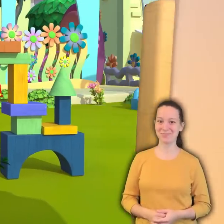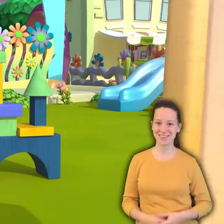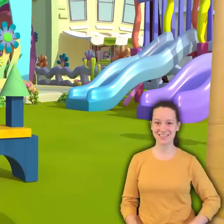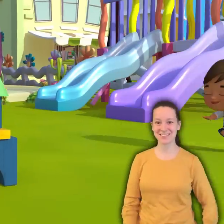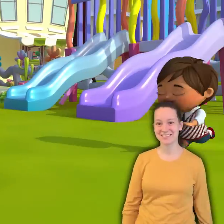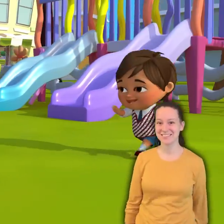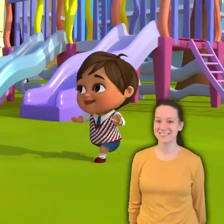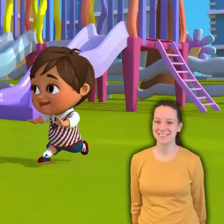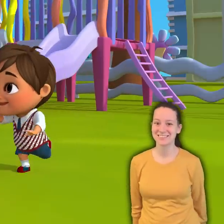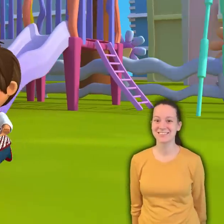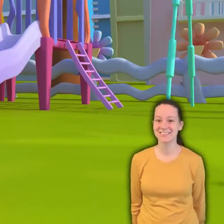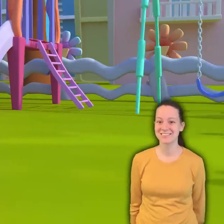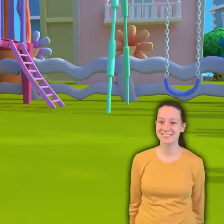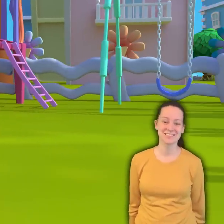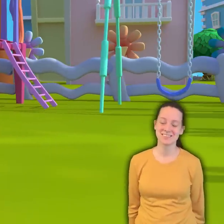laughs